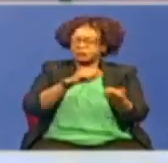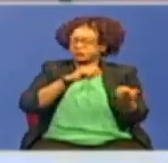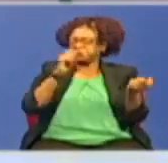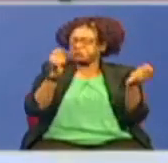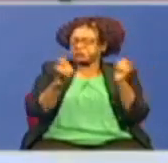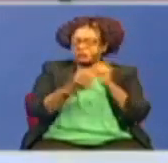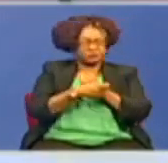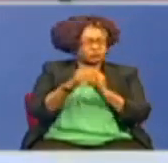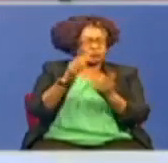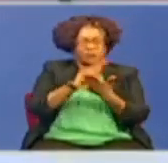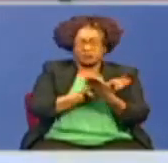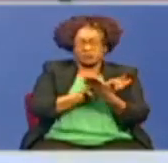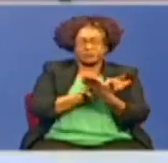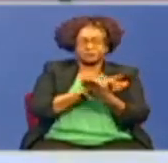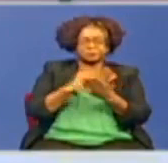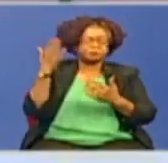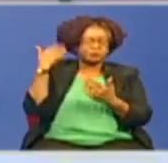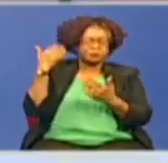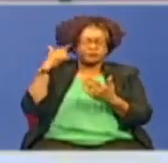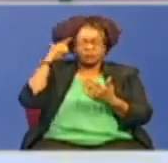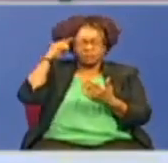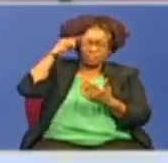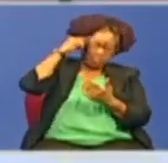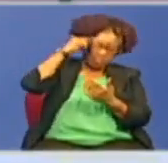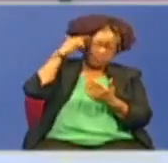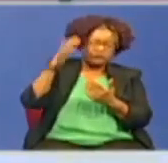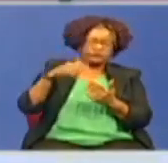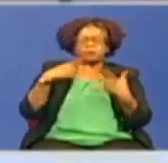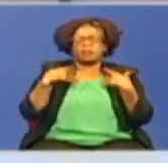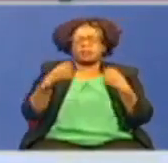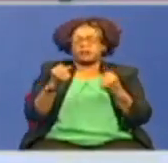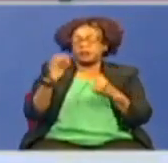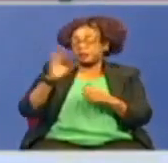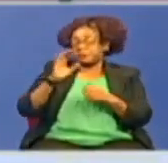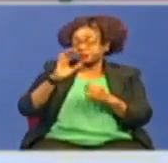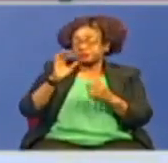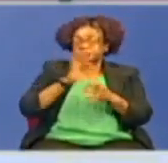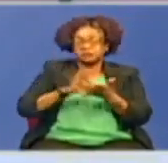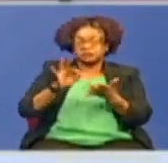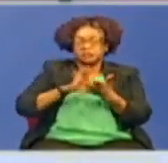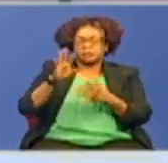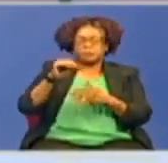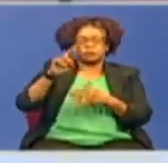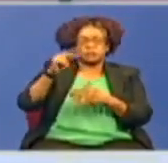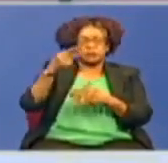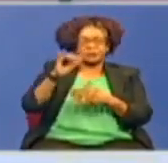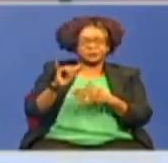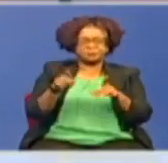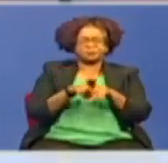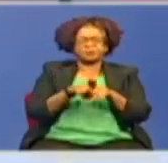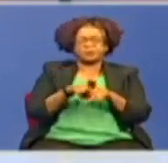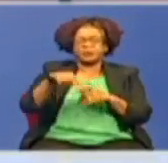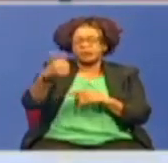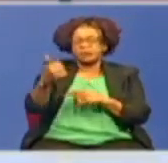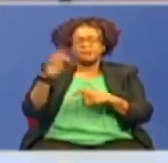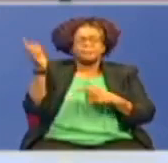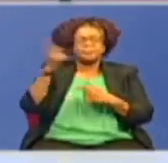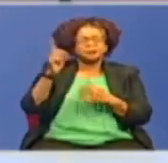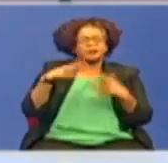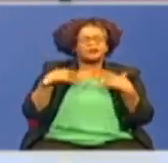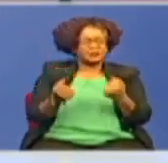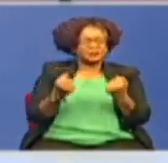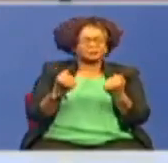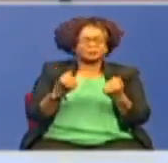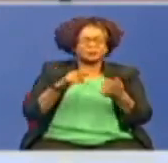earlier assertions that he had been under pressure from Health Cabinet Secretary Mutahi Kagwe and other Ministry of Health officials